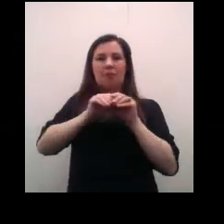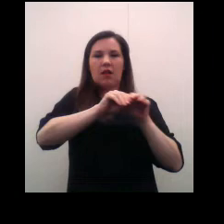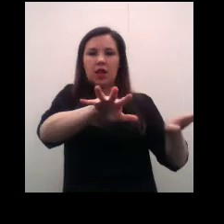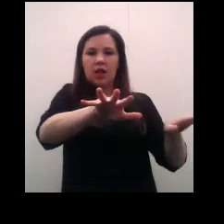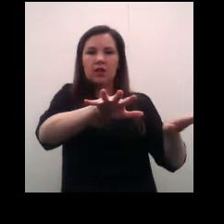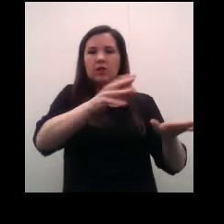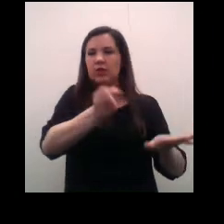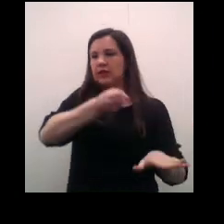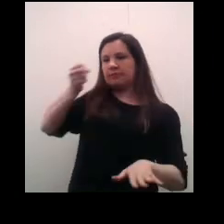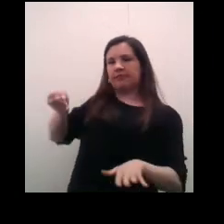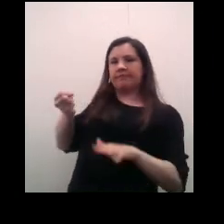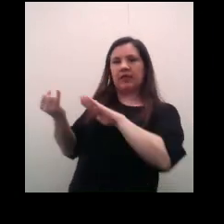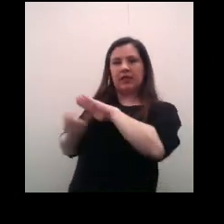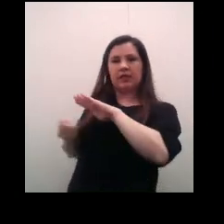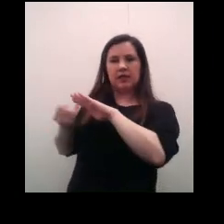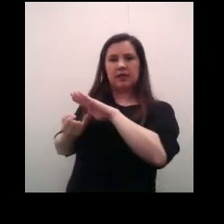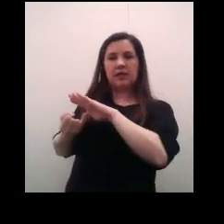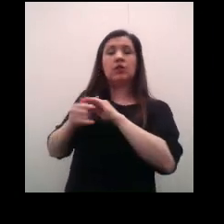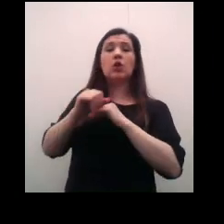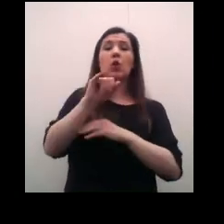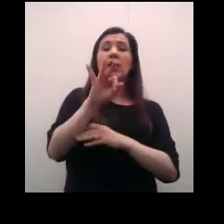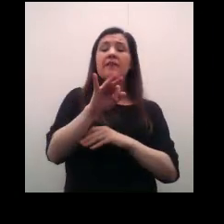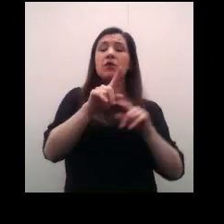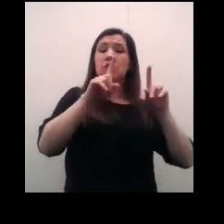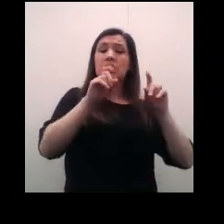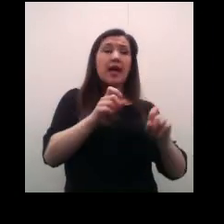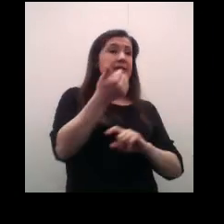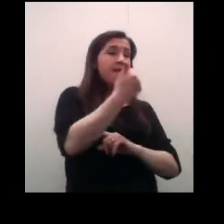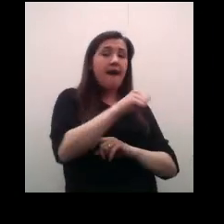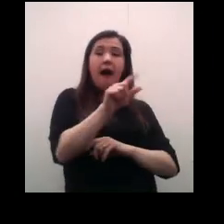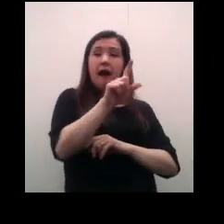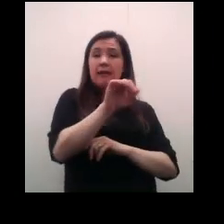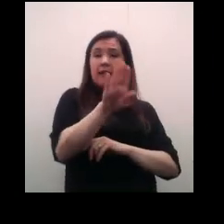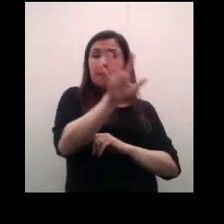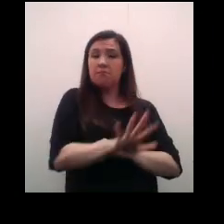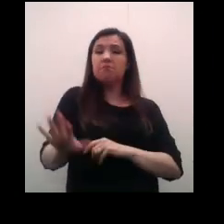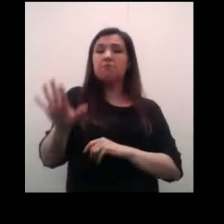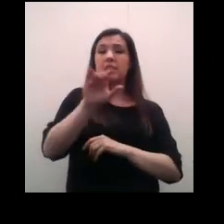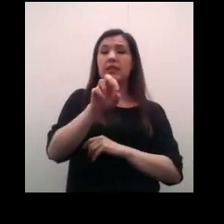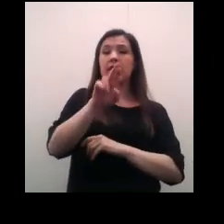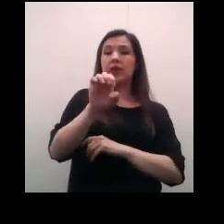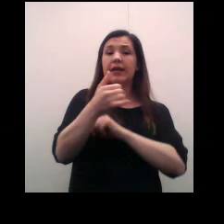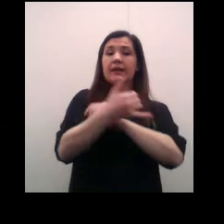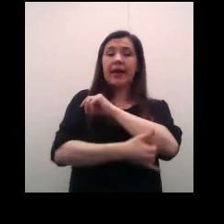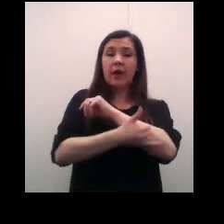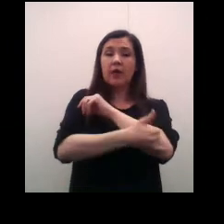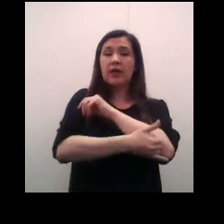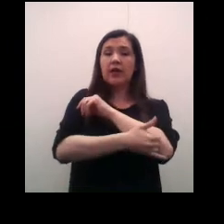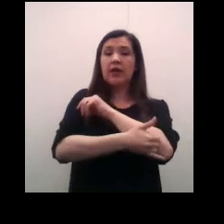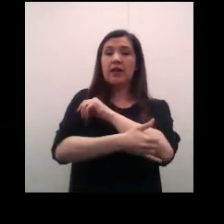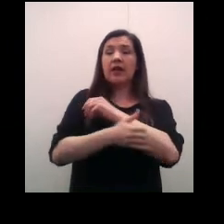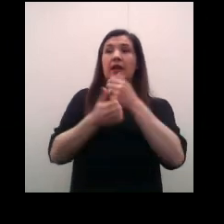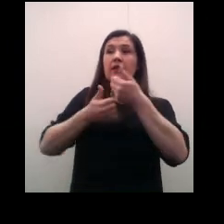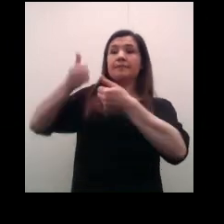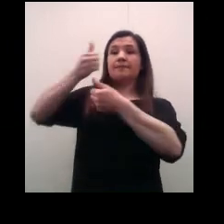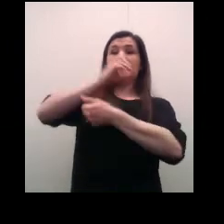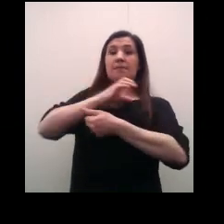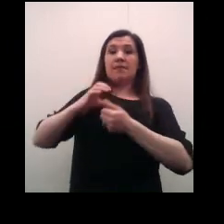are tested for COVID-19 by any laboratory in Erie County, by order of the commissioner, so